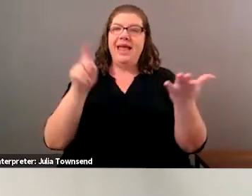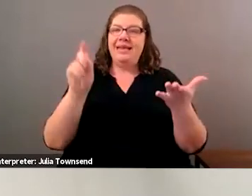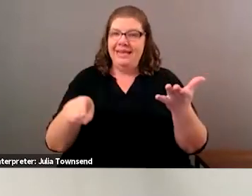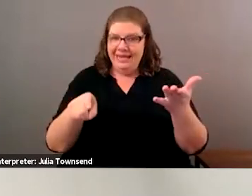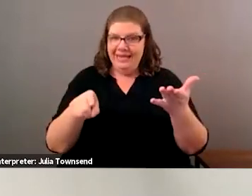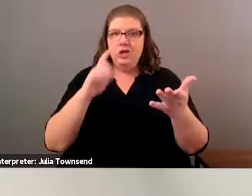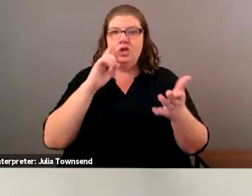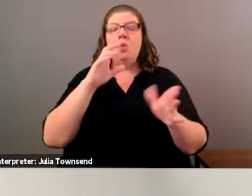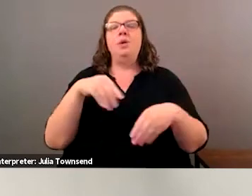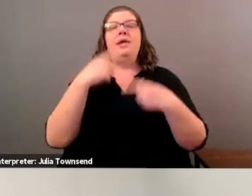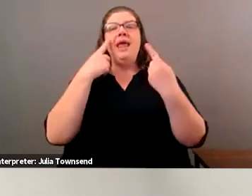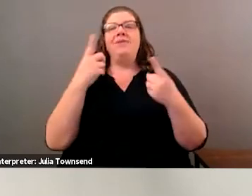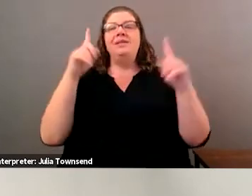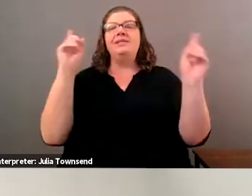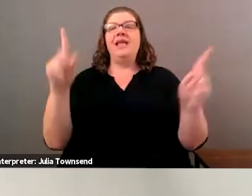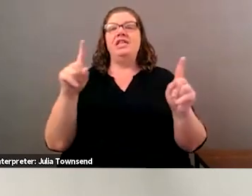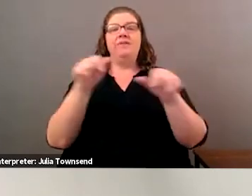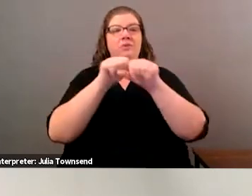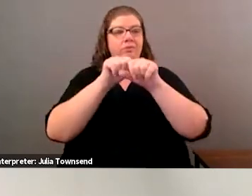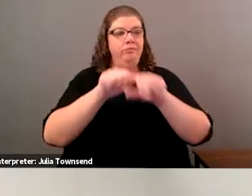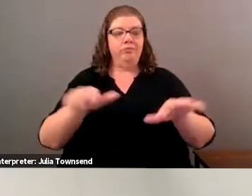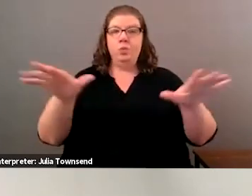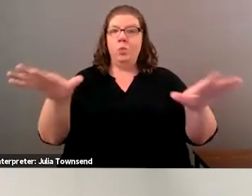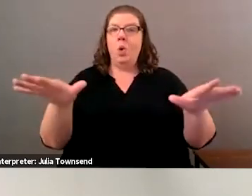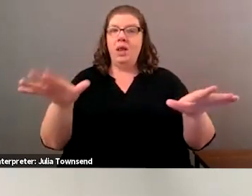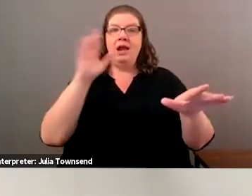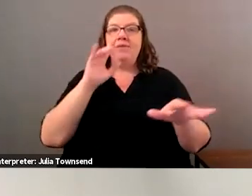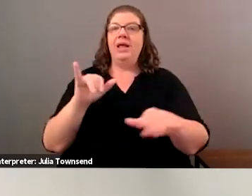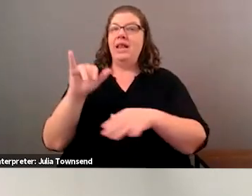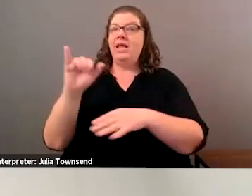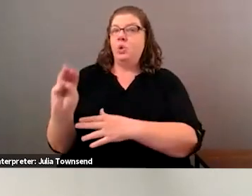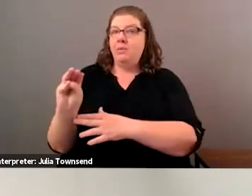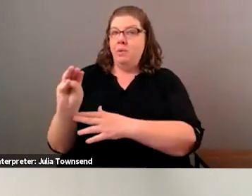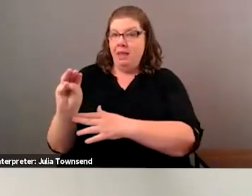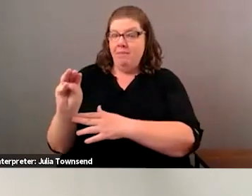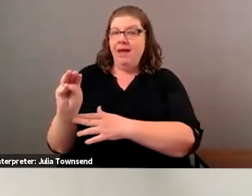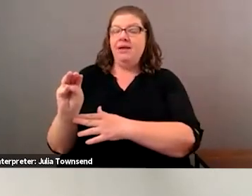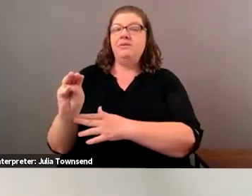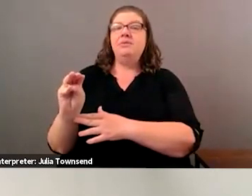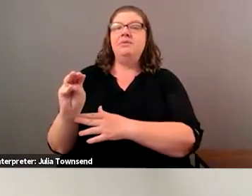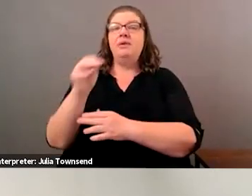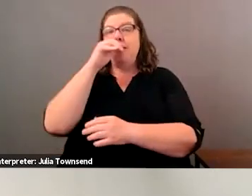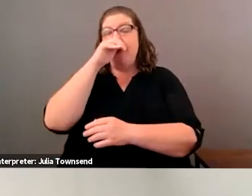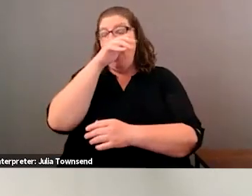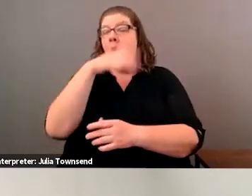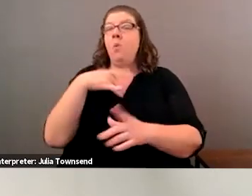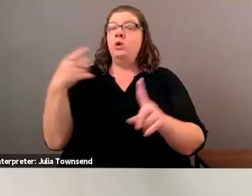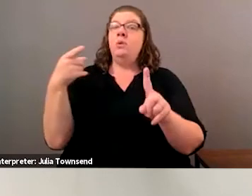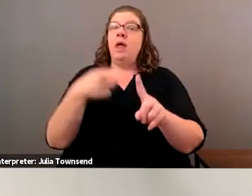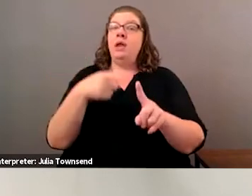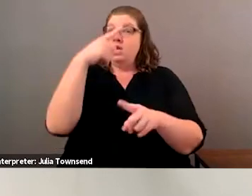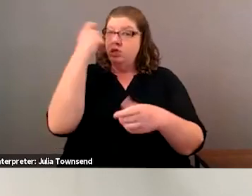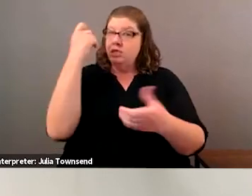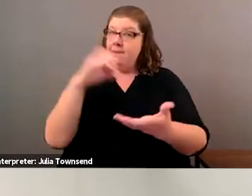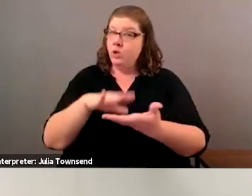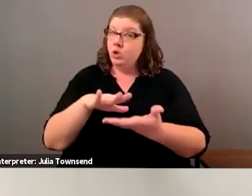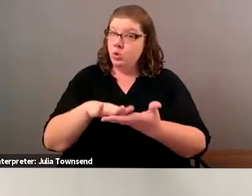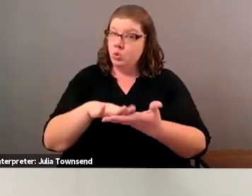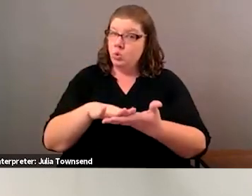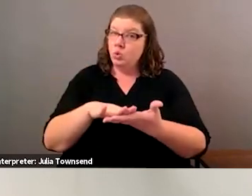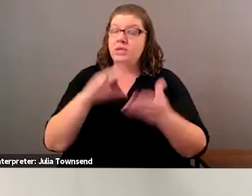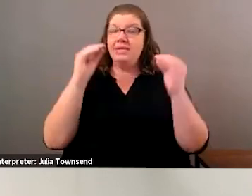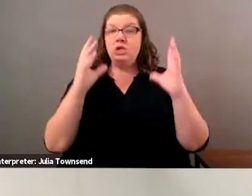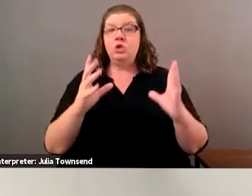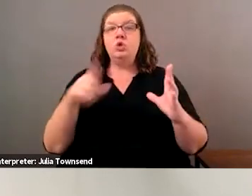and have a successful rollout of illustrative mathematics. I'd like to point out that our summer school, our SOL teachers